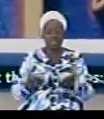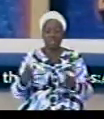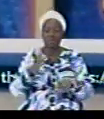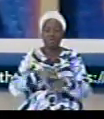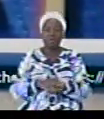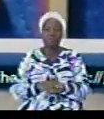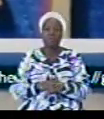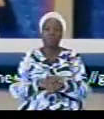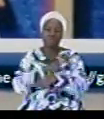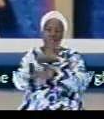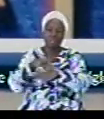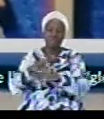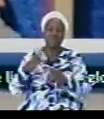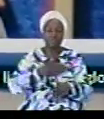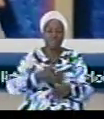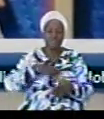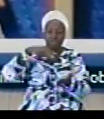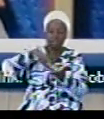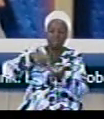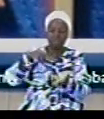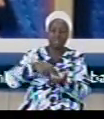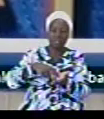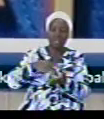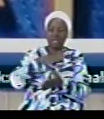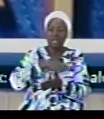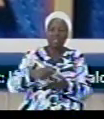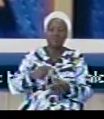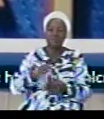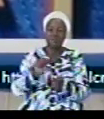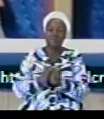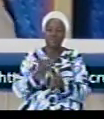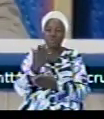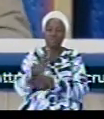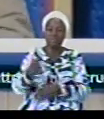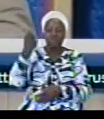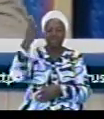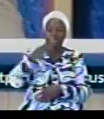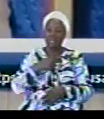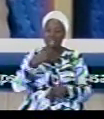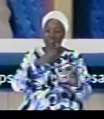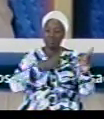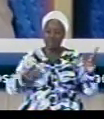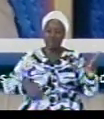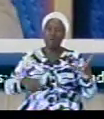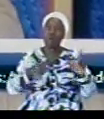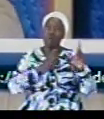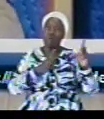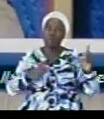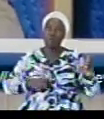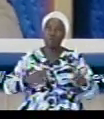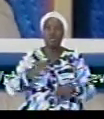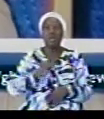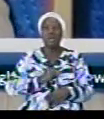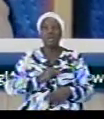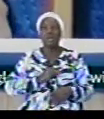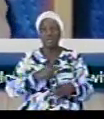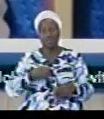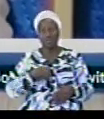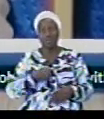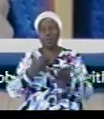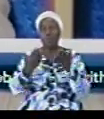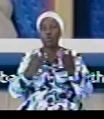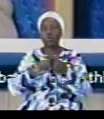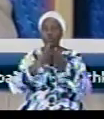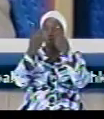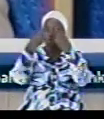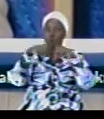your hand and stand up and tell the Lord, Lord, I want to come into the kingdom. Seek the